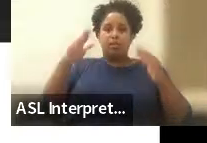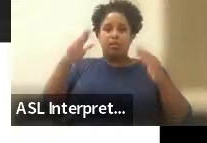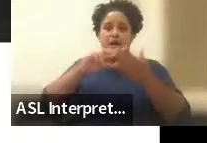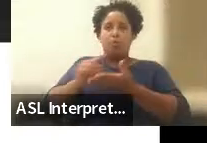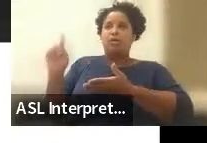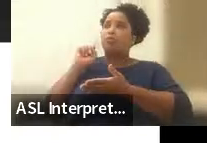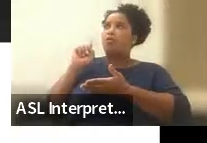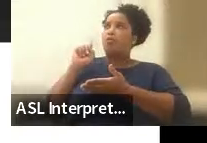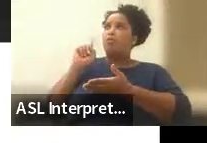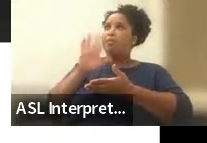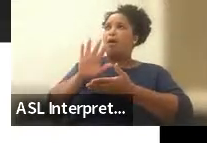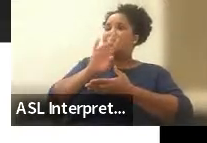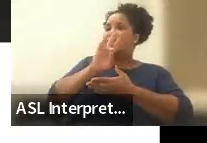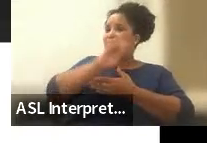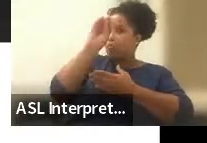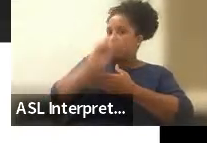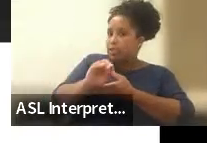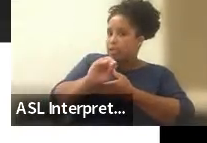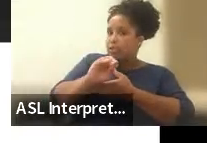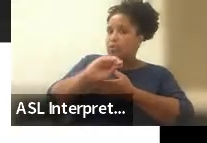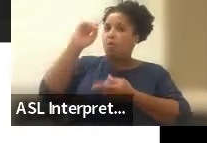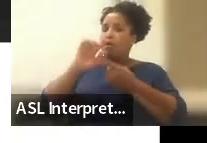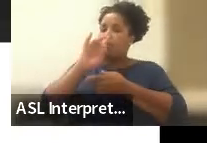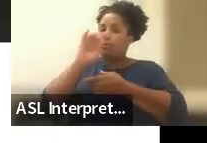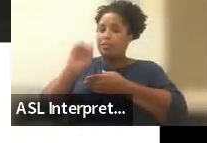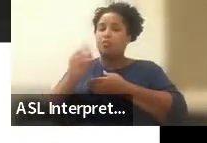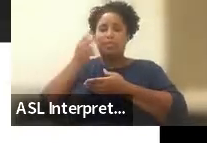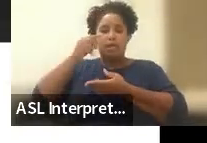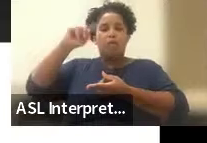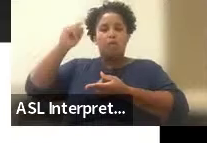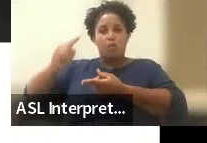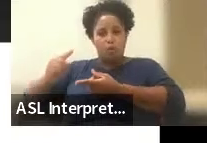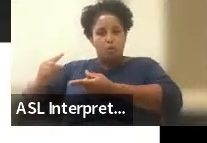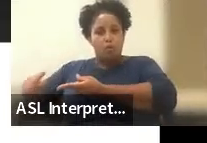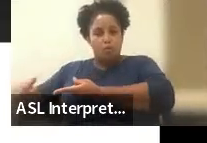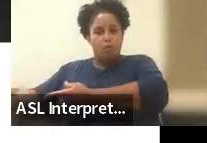were about 7%. So that continues to come down.